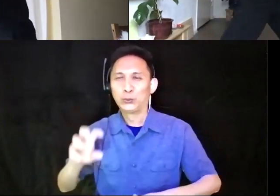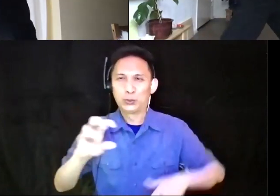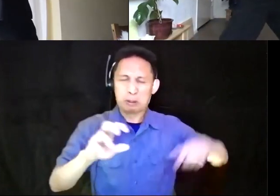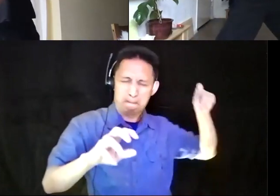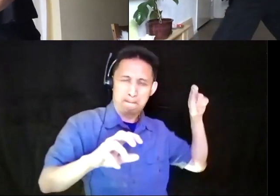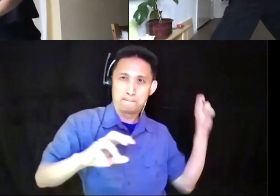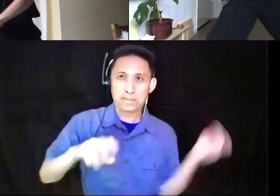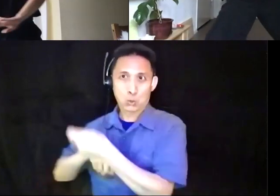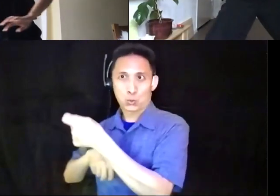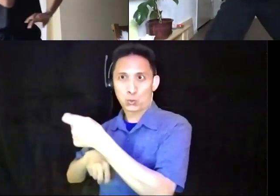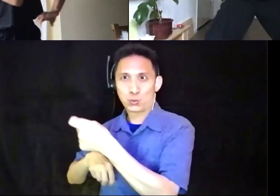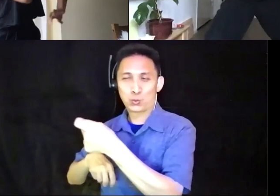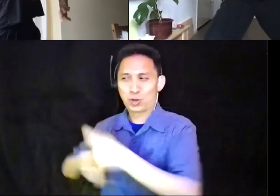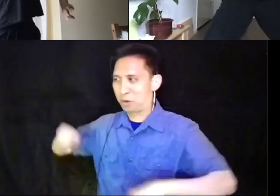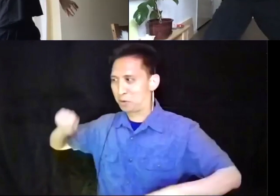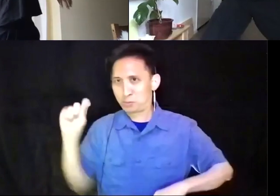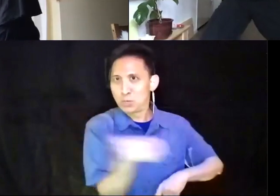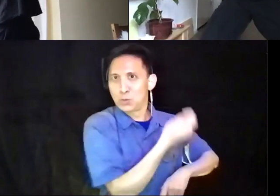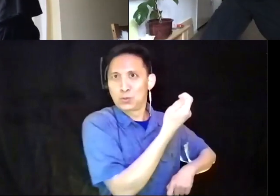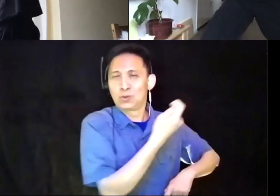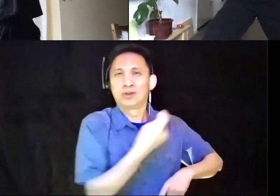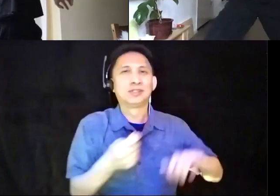ball.